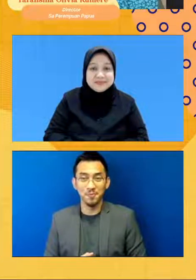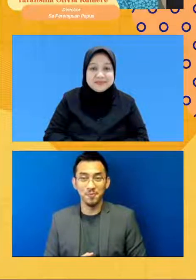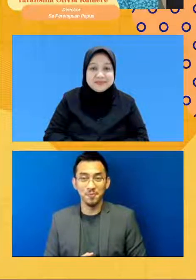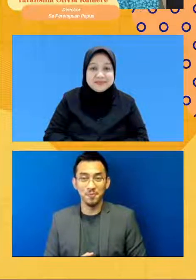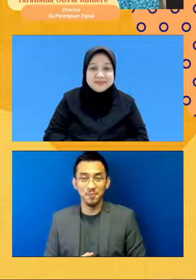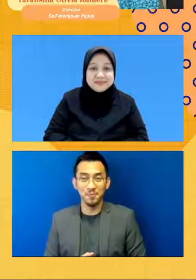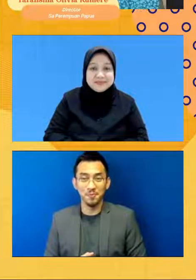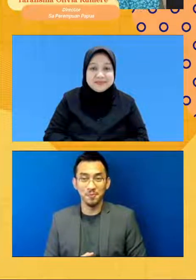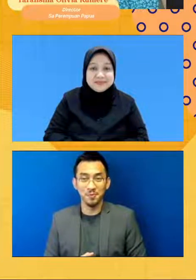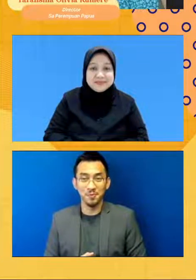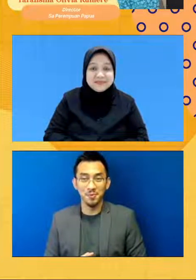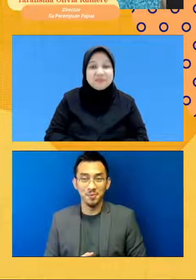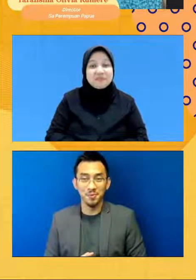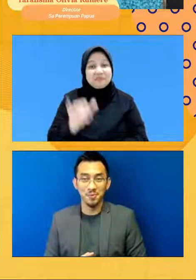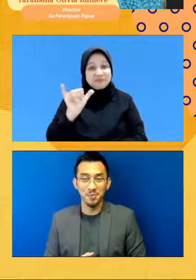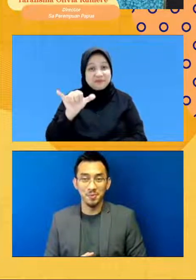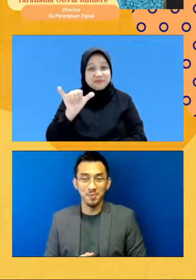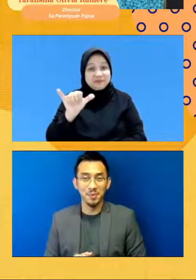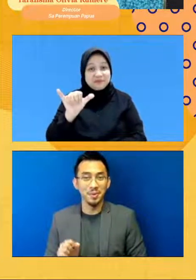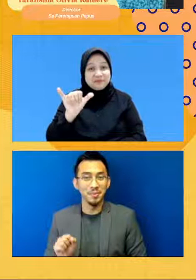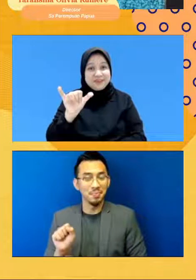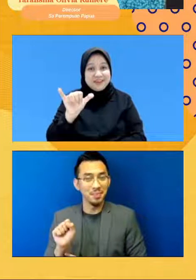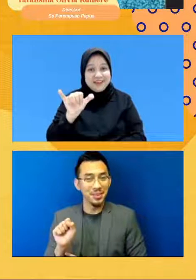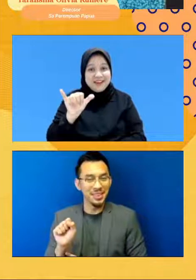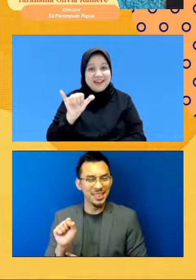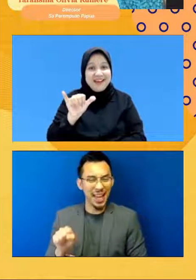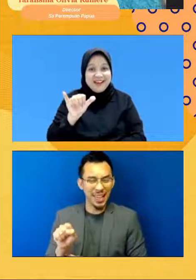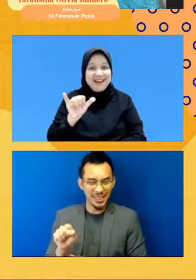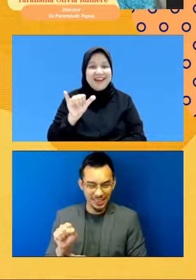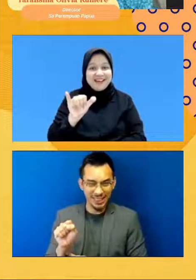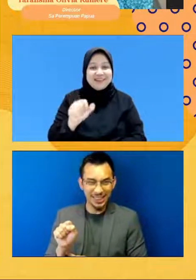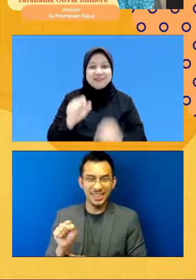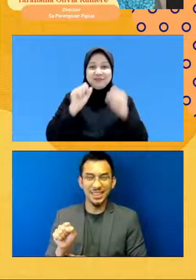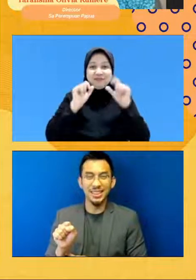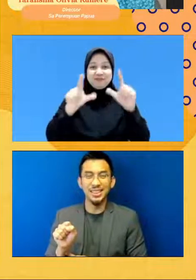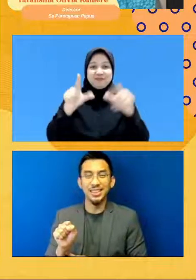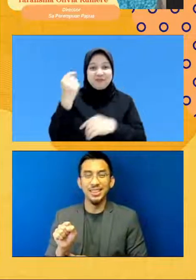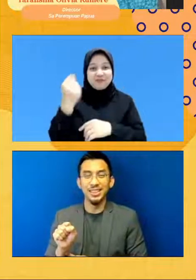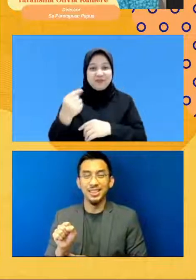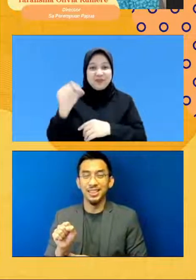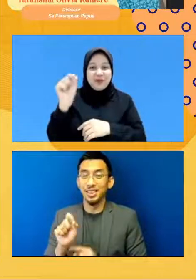Yes, the right question, the right answer is none of the above.